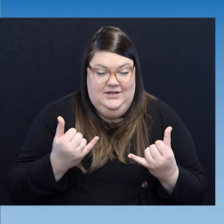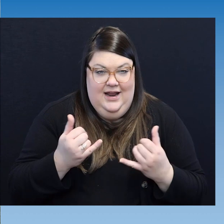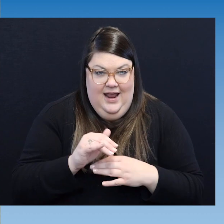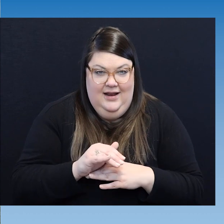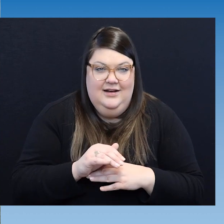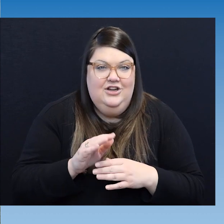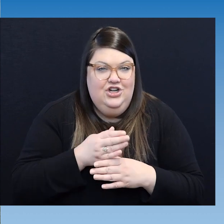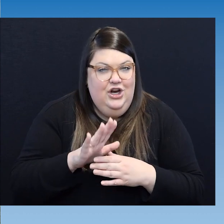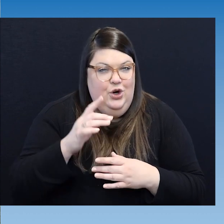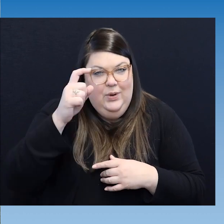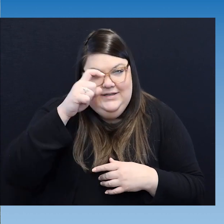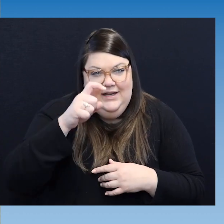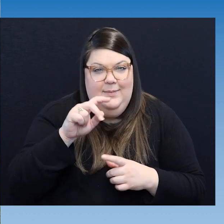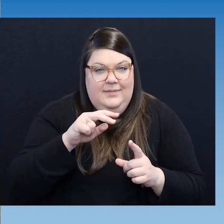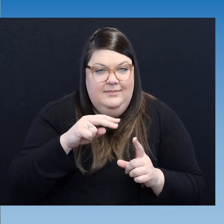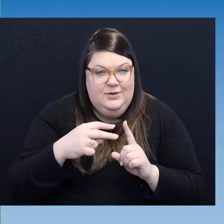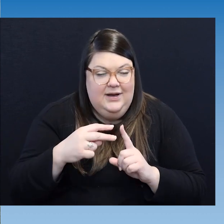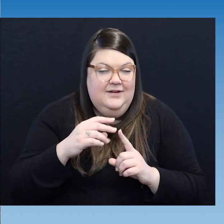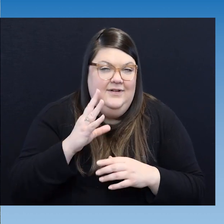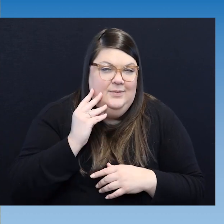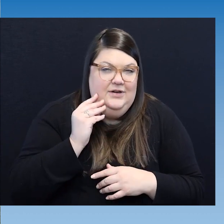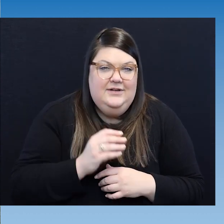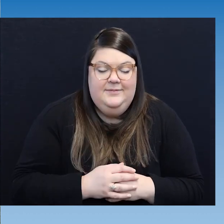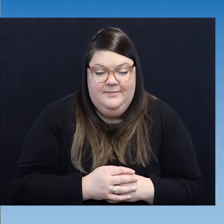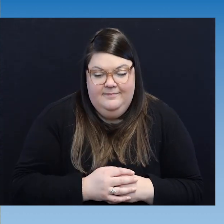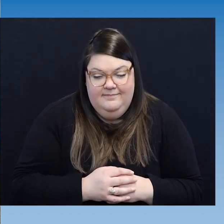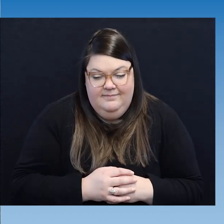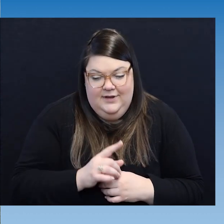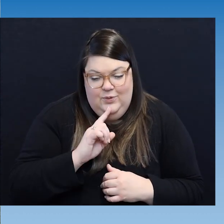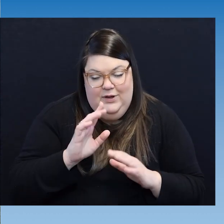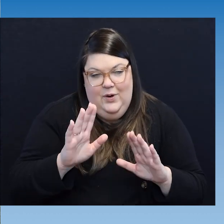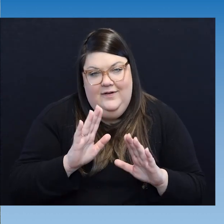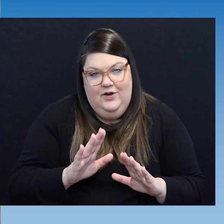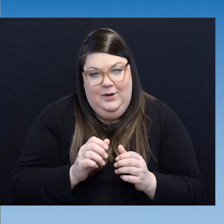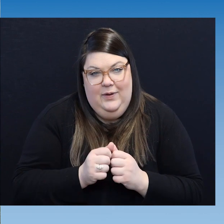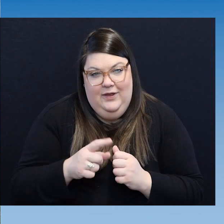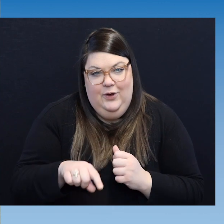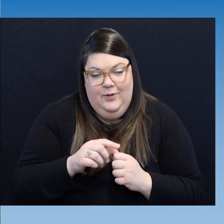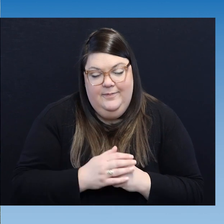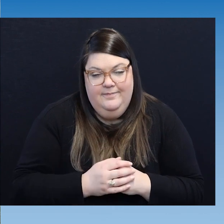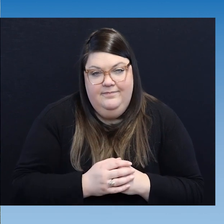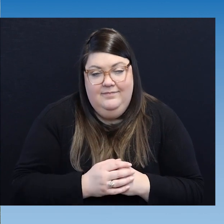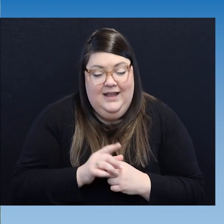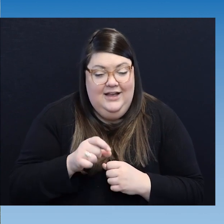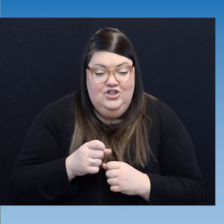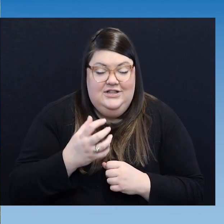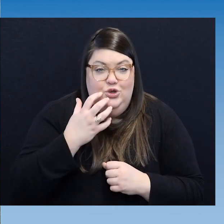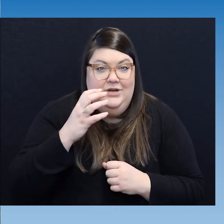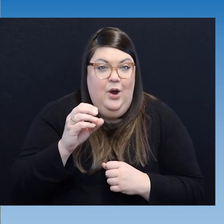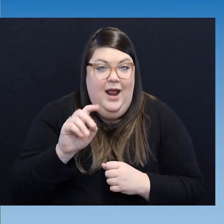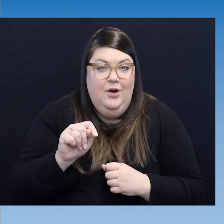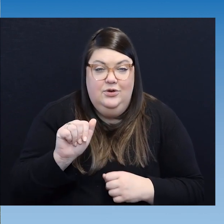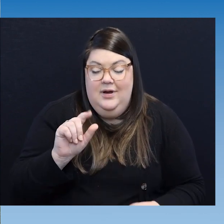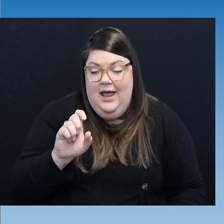your wisdom and your experience and your perspective. It was really wonderful to be with you. And just a shout out